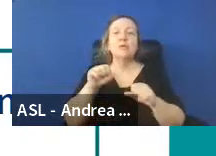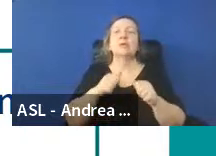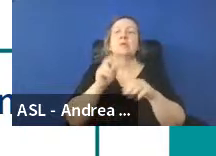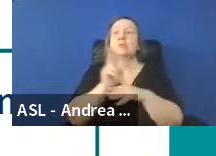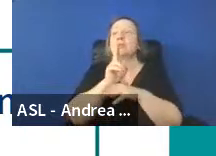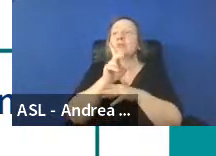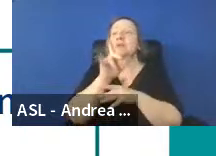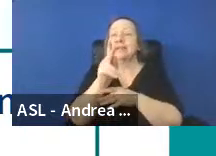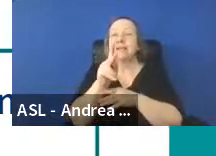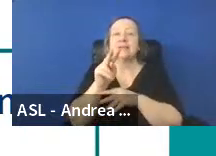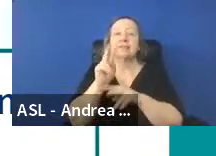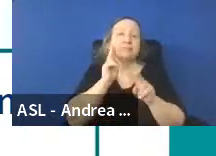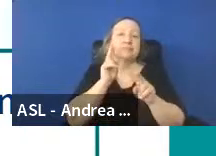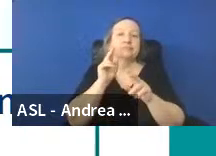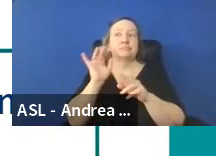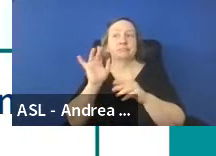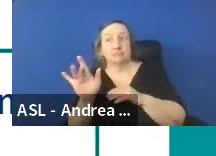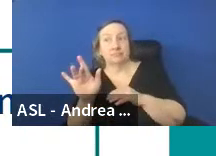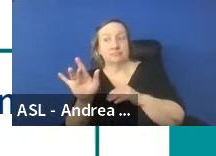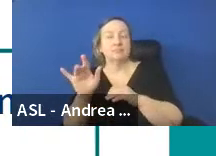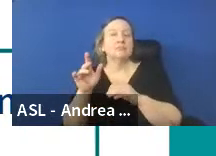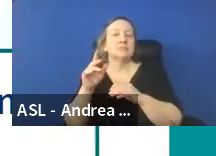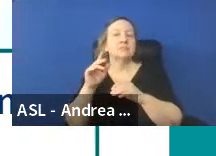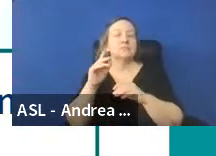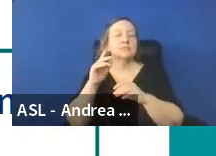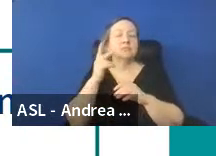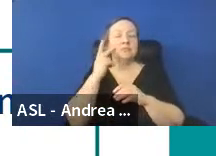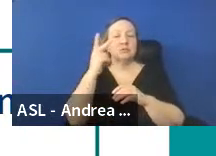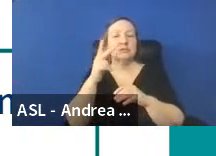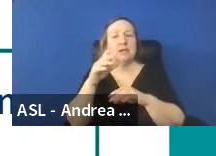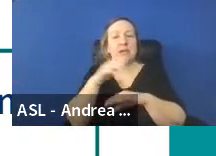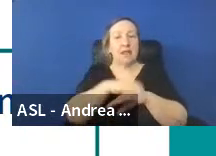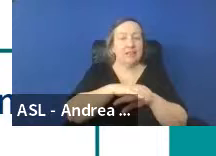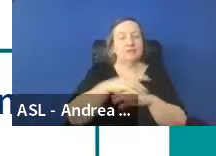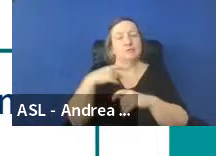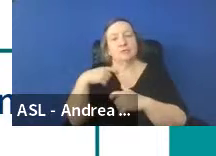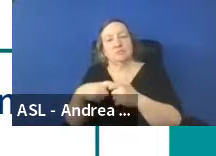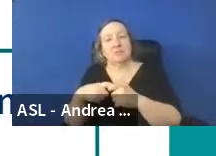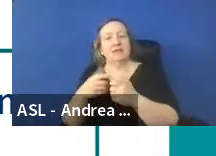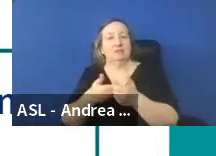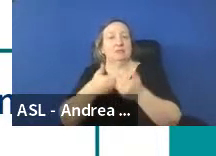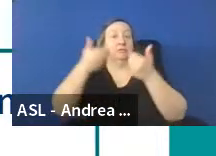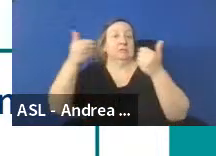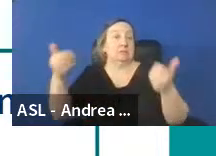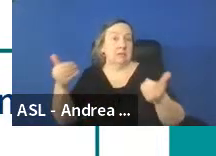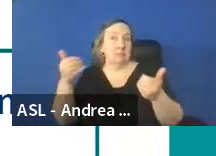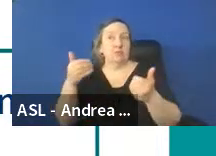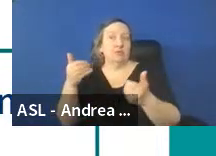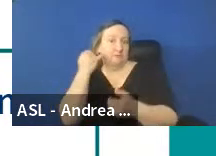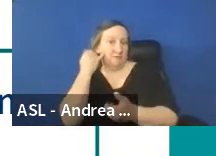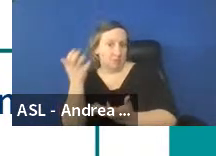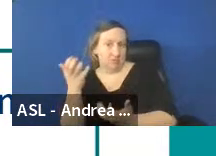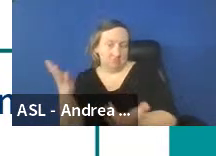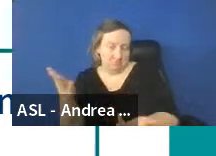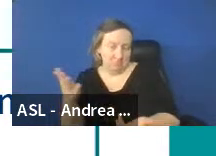link to view both English and Spanish captions in a separate browser window. So